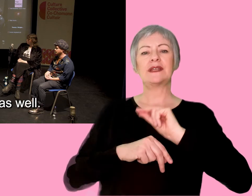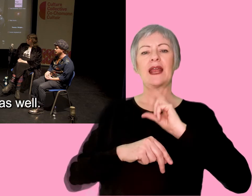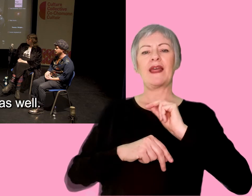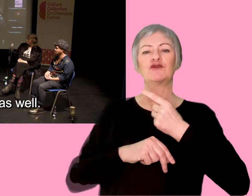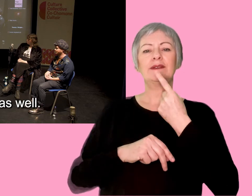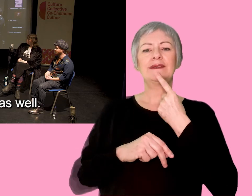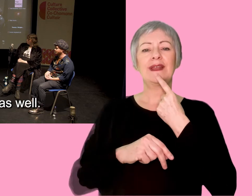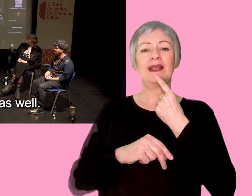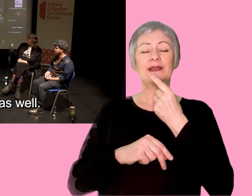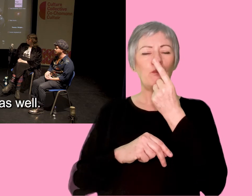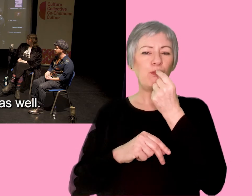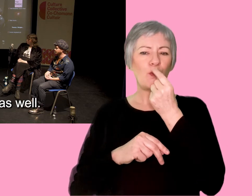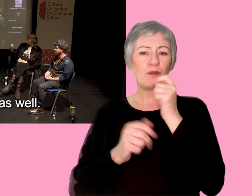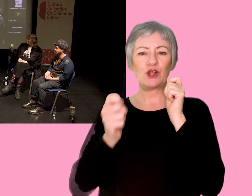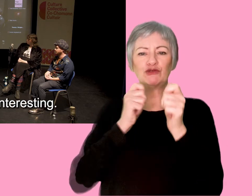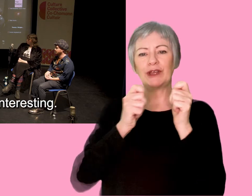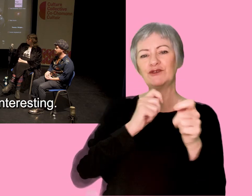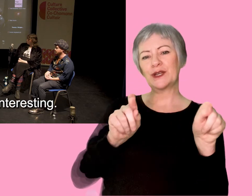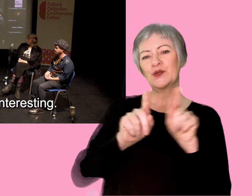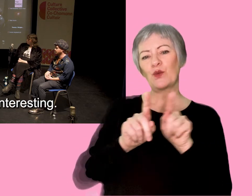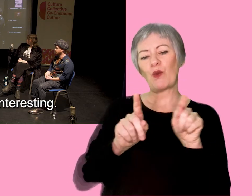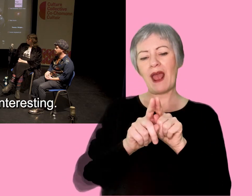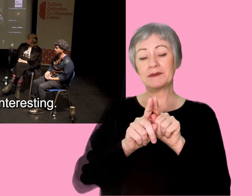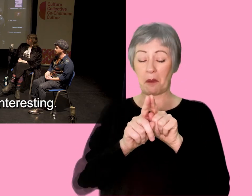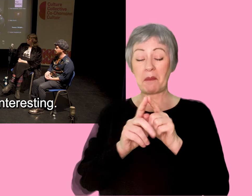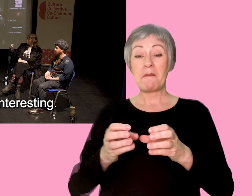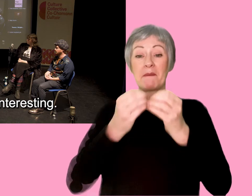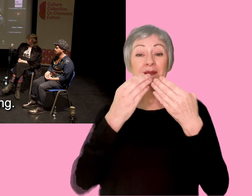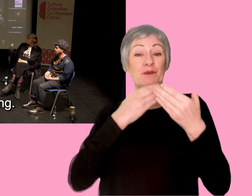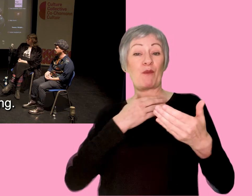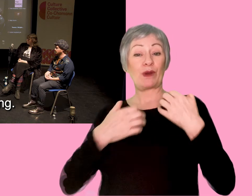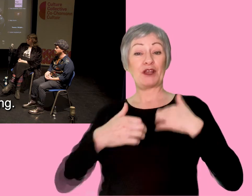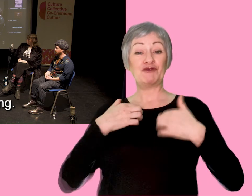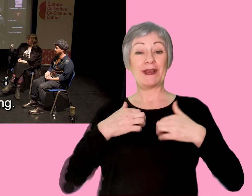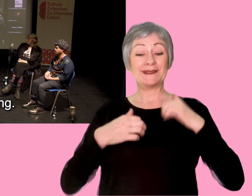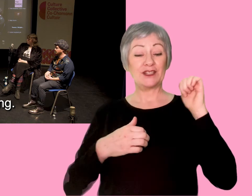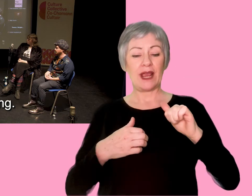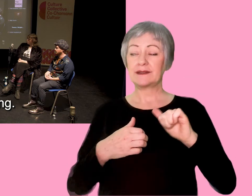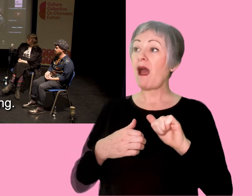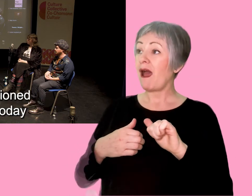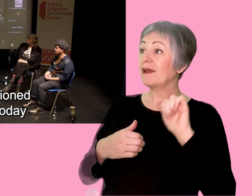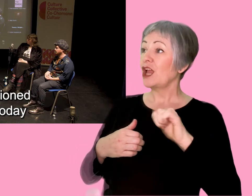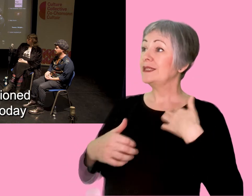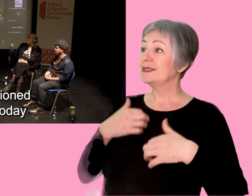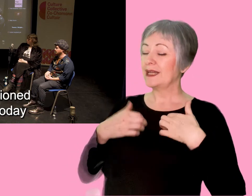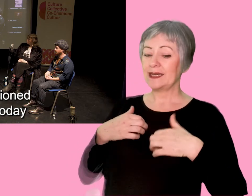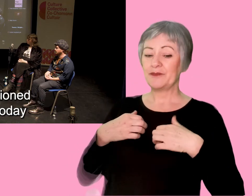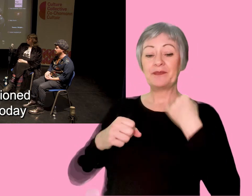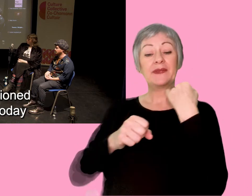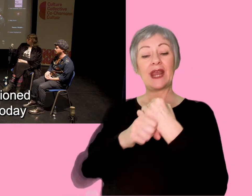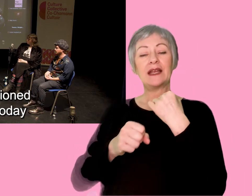is possibly changing as well. But that makes it more interesting as well. That's exciting.